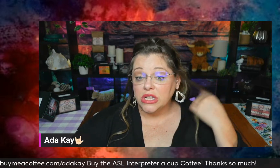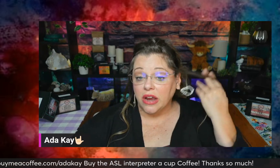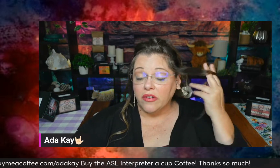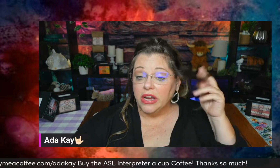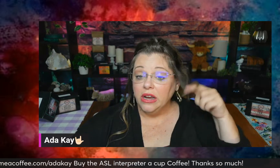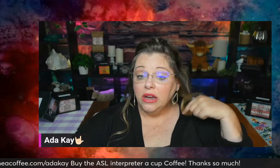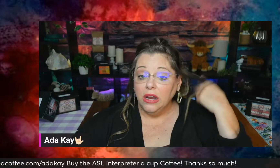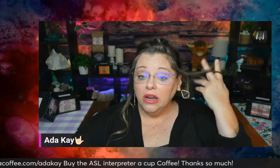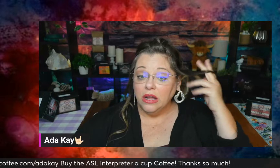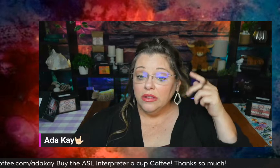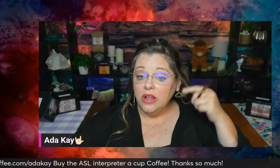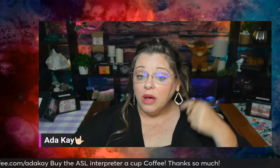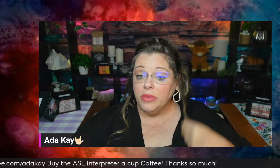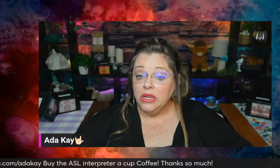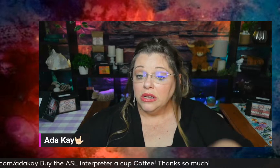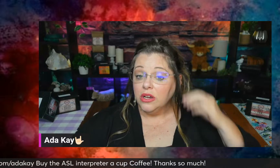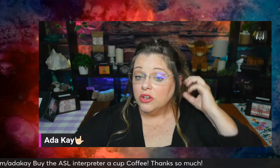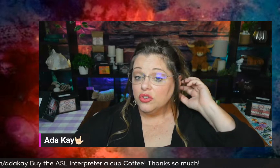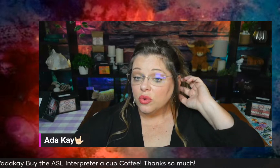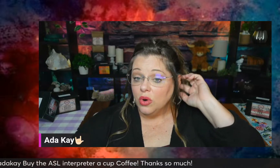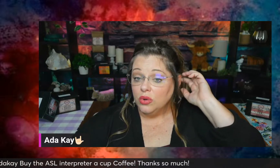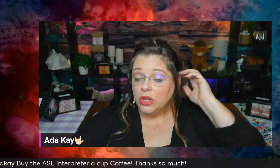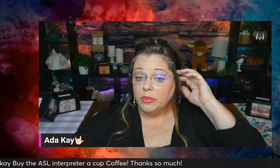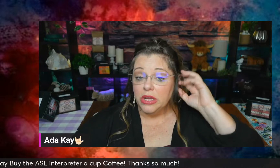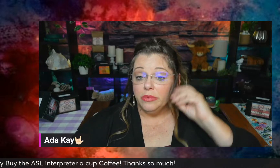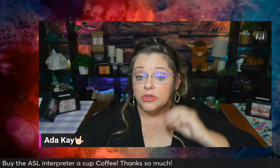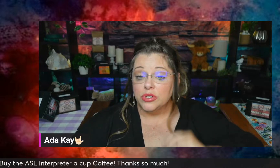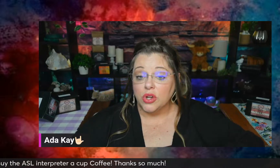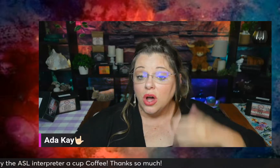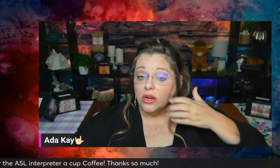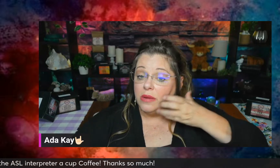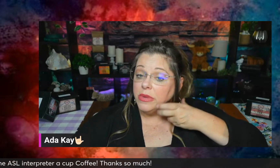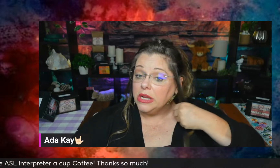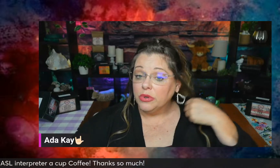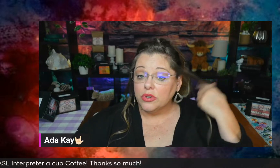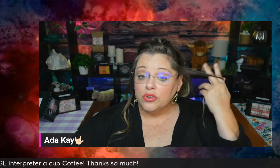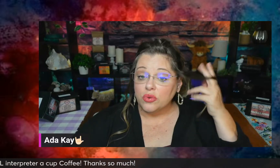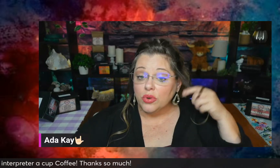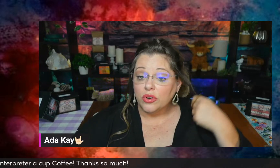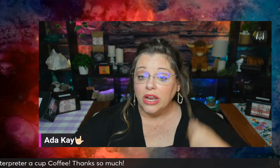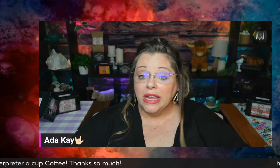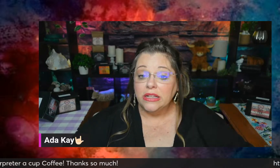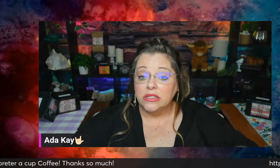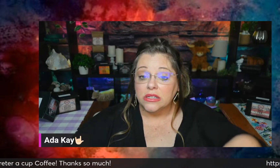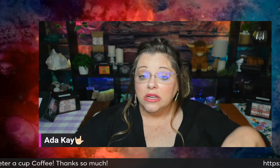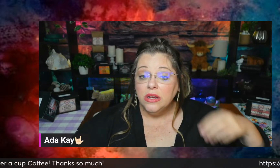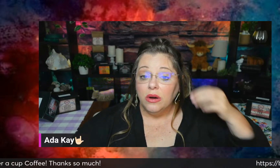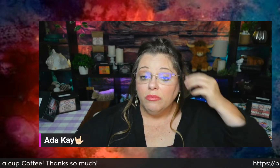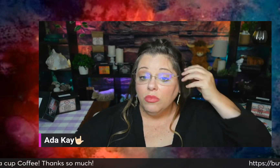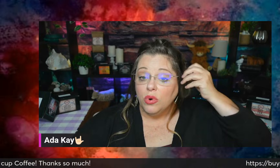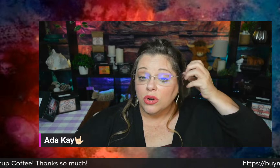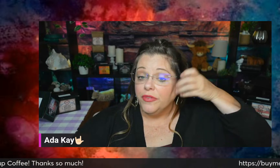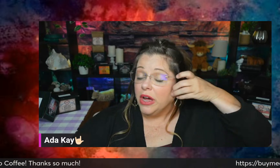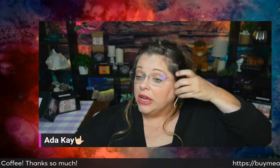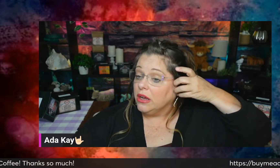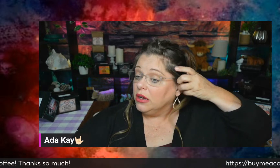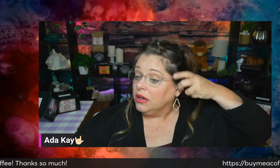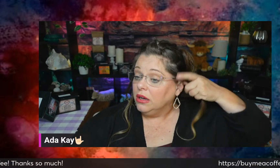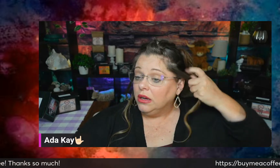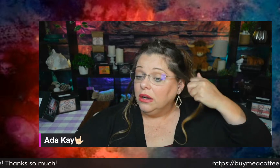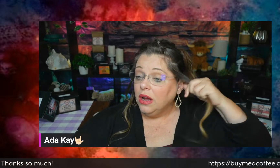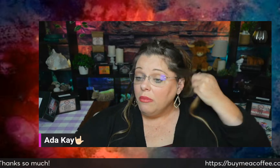They're scary. Not being in control, not being able to talk, not being able to control your hands.